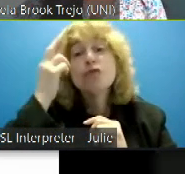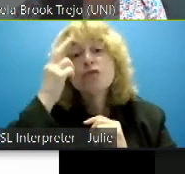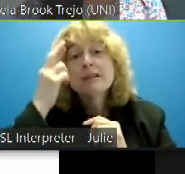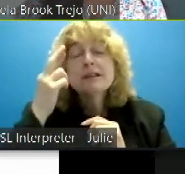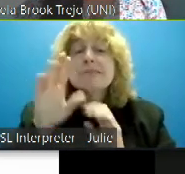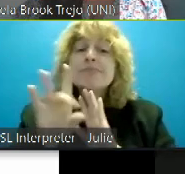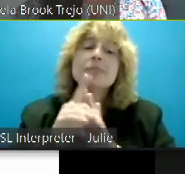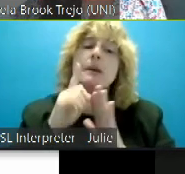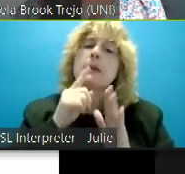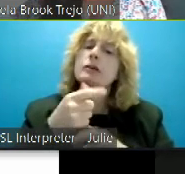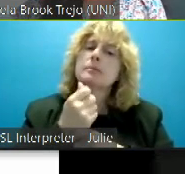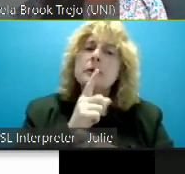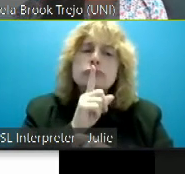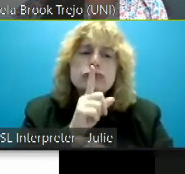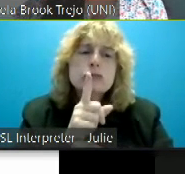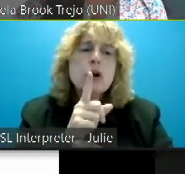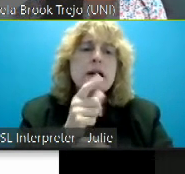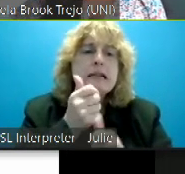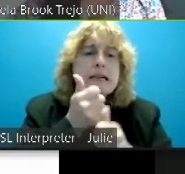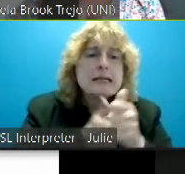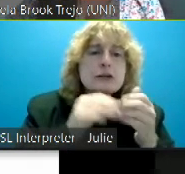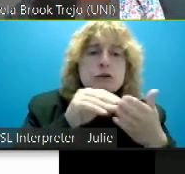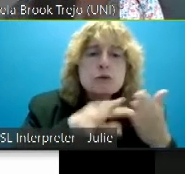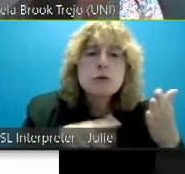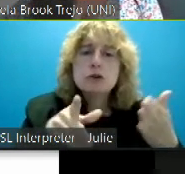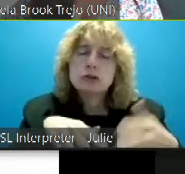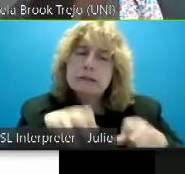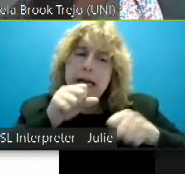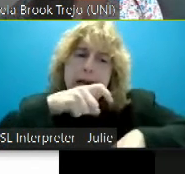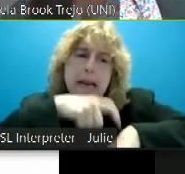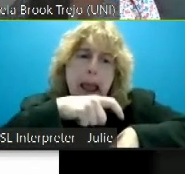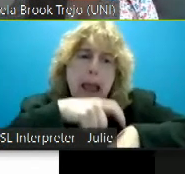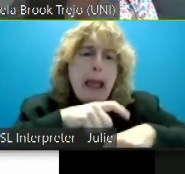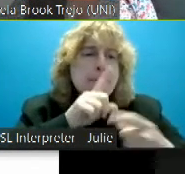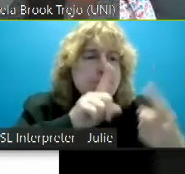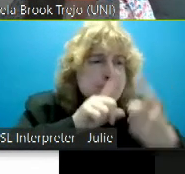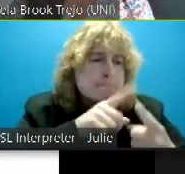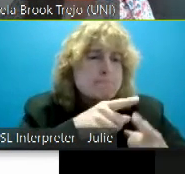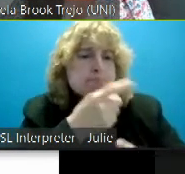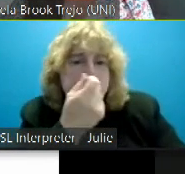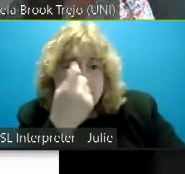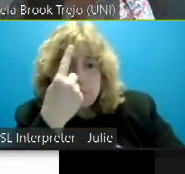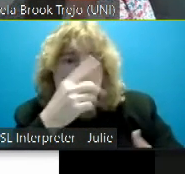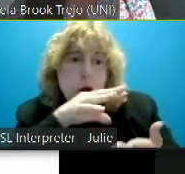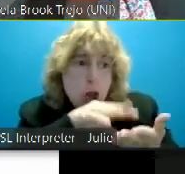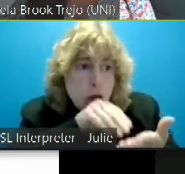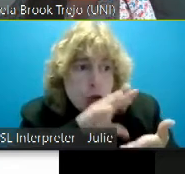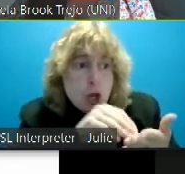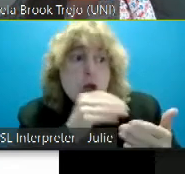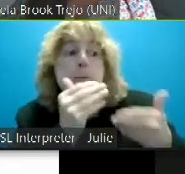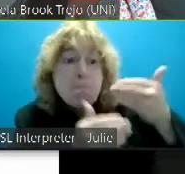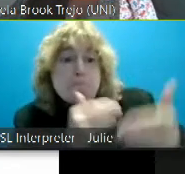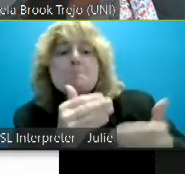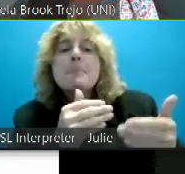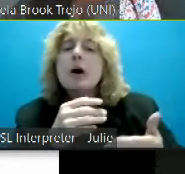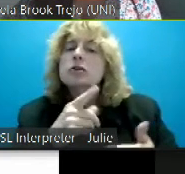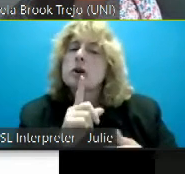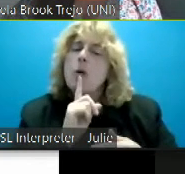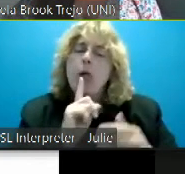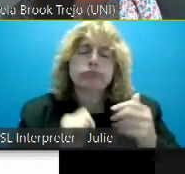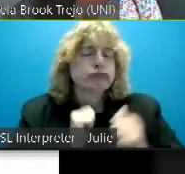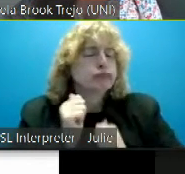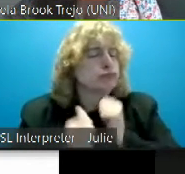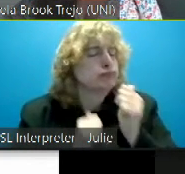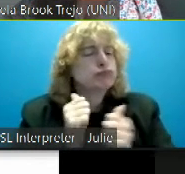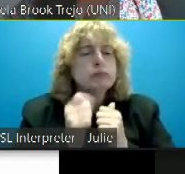each student to ensure that they understand and are learning. She goes out of her way for her students and they adore her and the